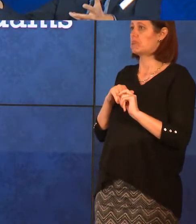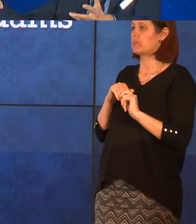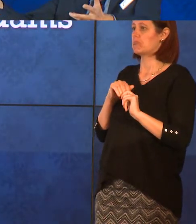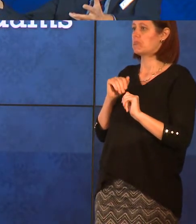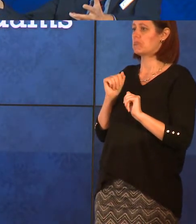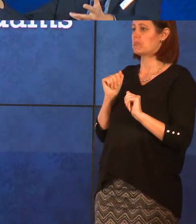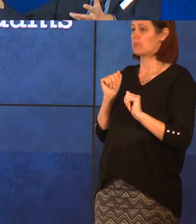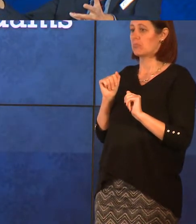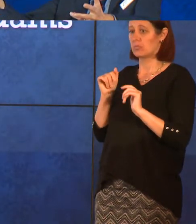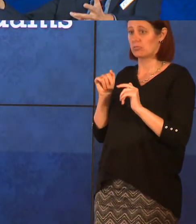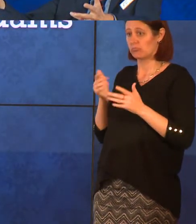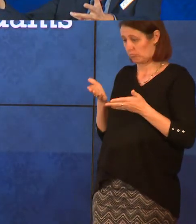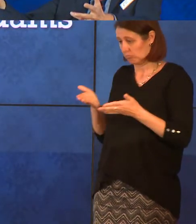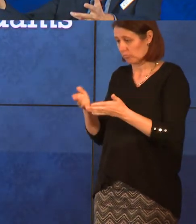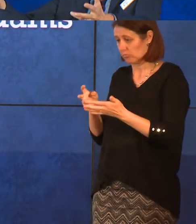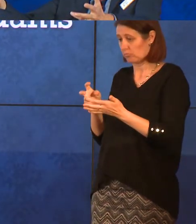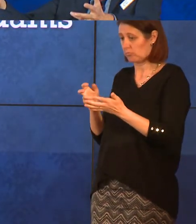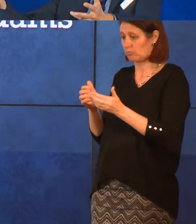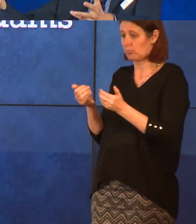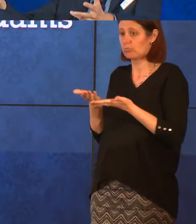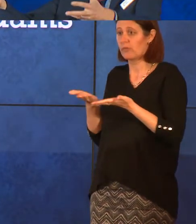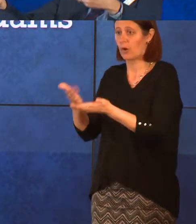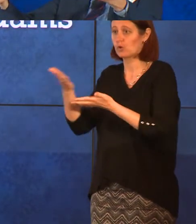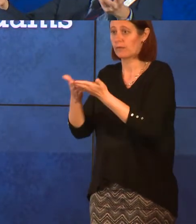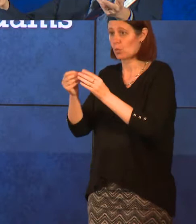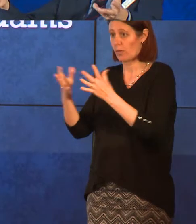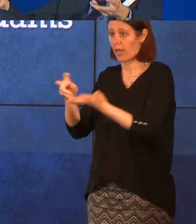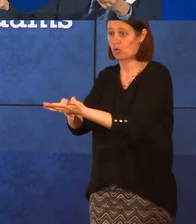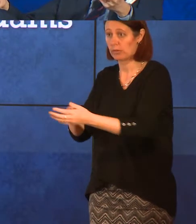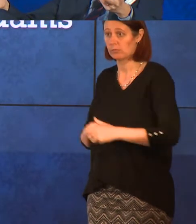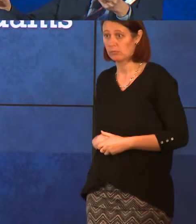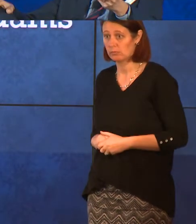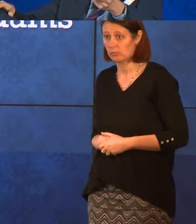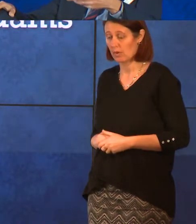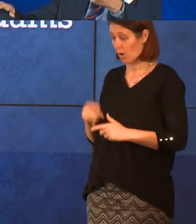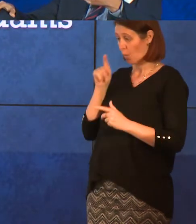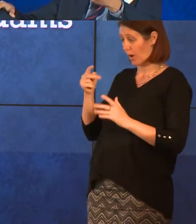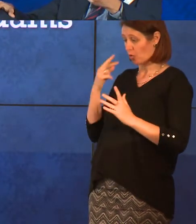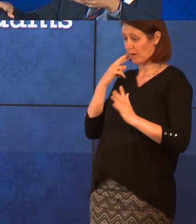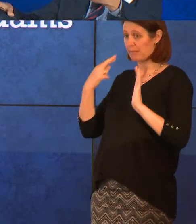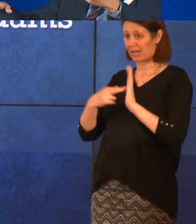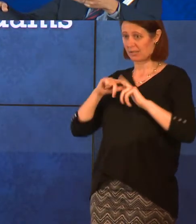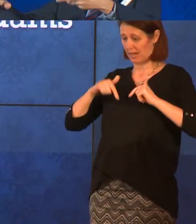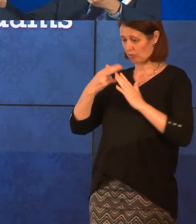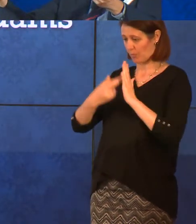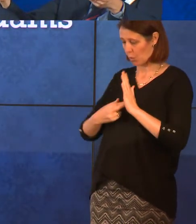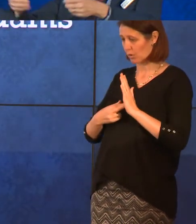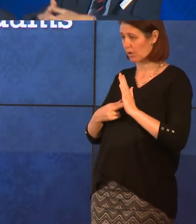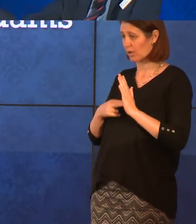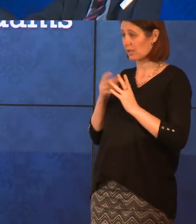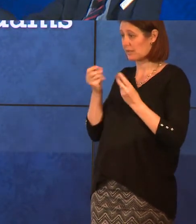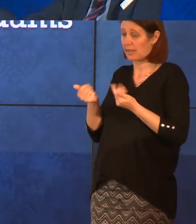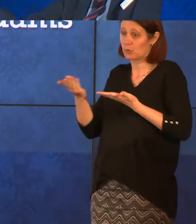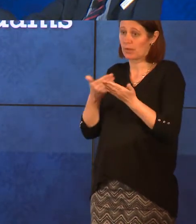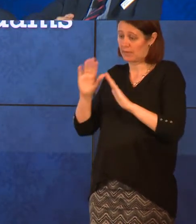consenting to the provision of services without a signed agreement. And in fact, one of our recommendations in that report is that sometimes services do need to be provided without